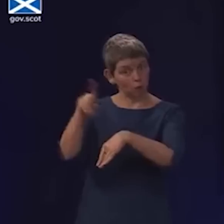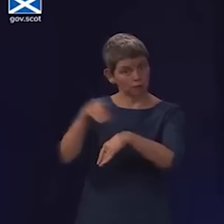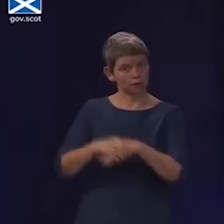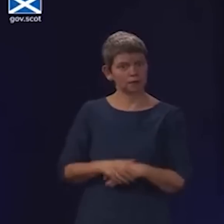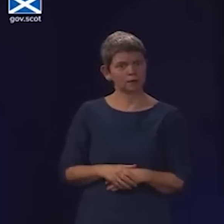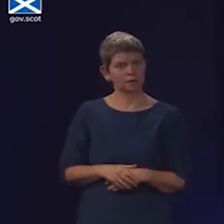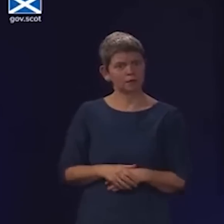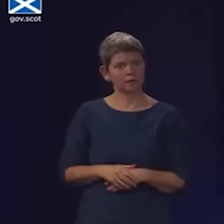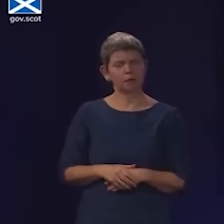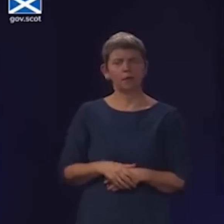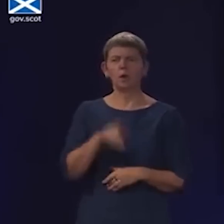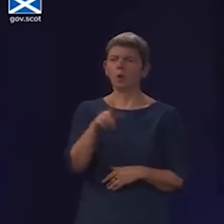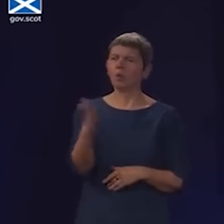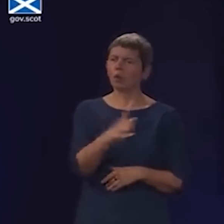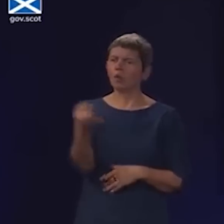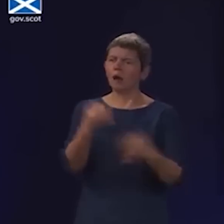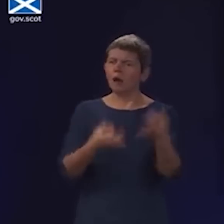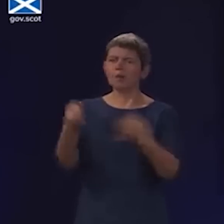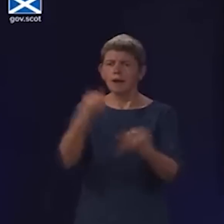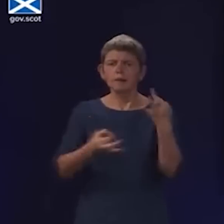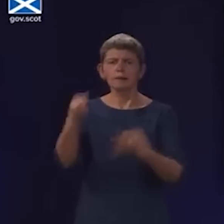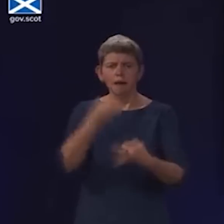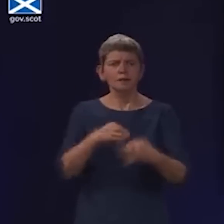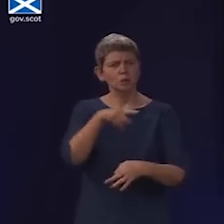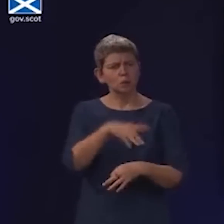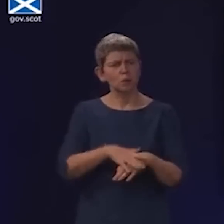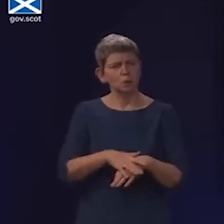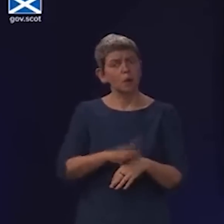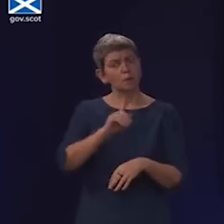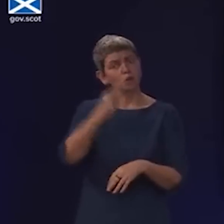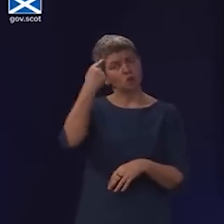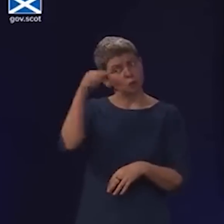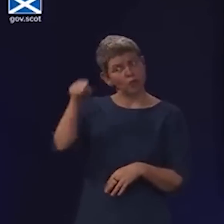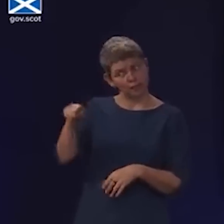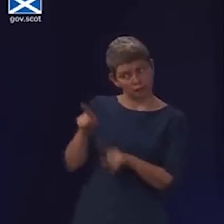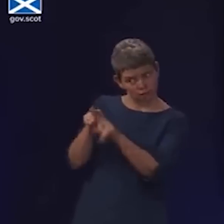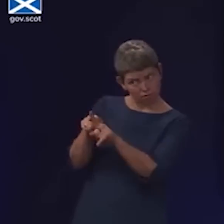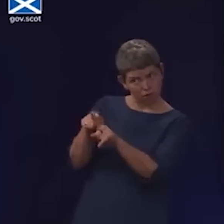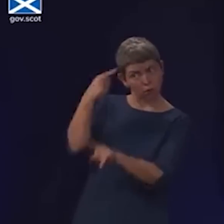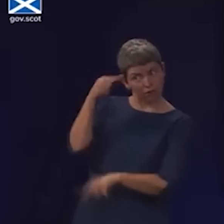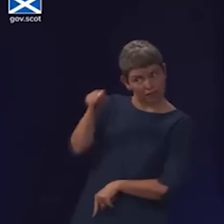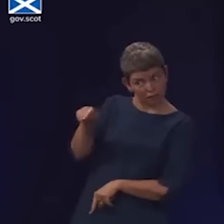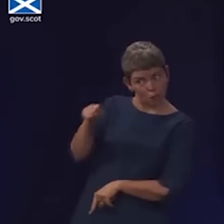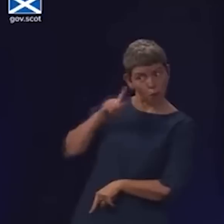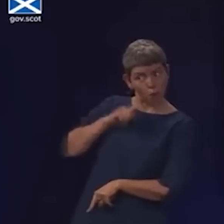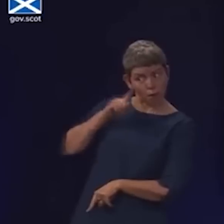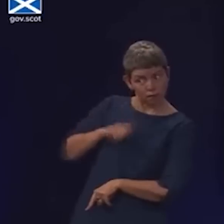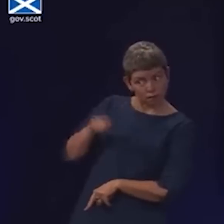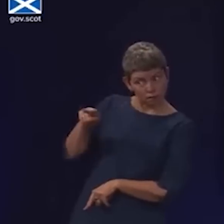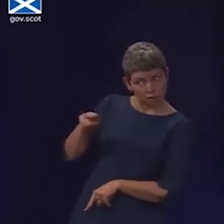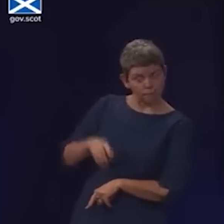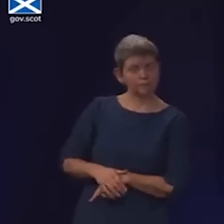from the question. We have been asking you for days, do you regard Isla Bryson as a woman? She regards herself as a woman. I